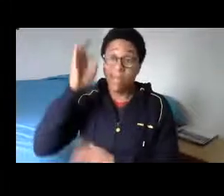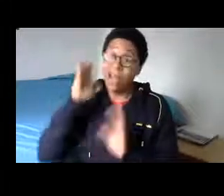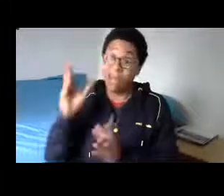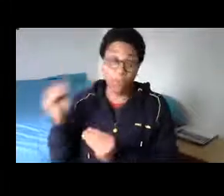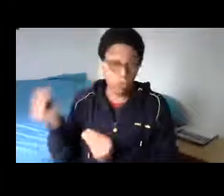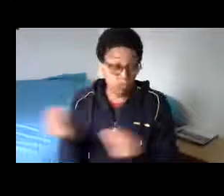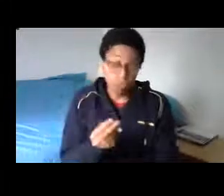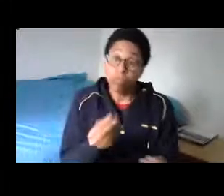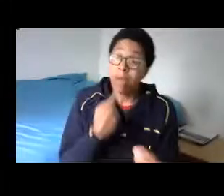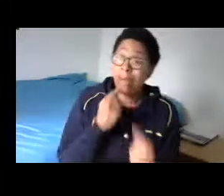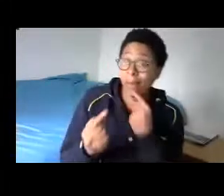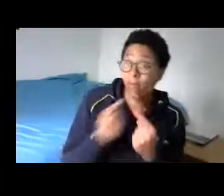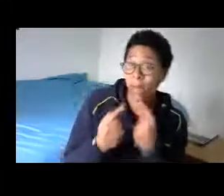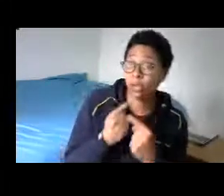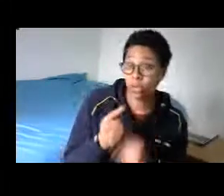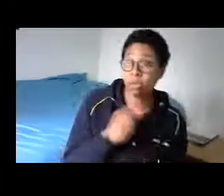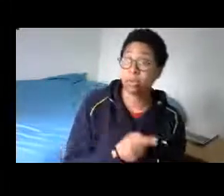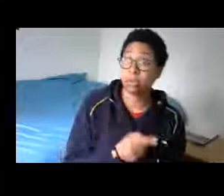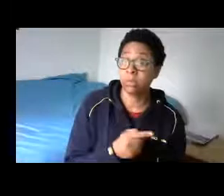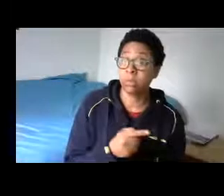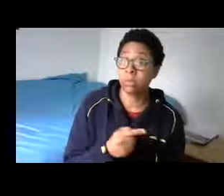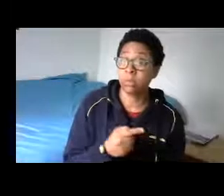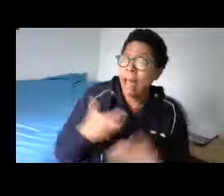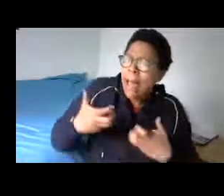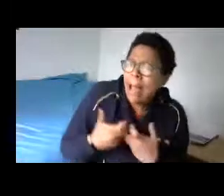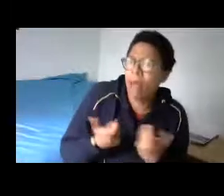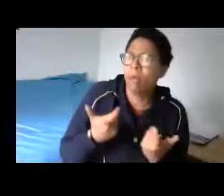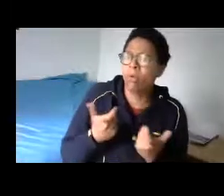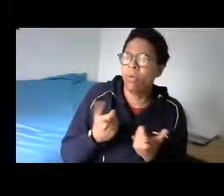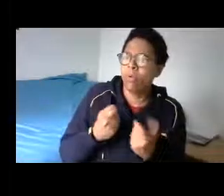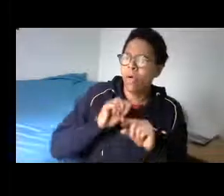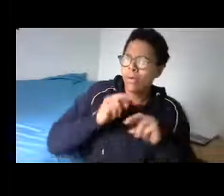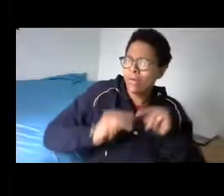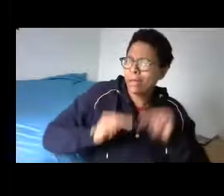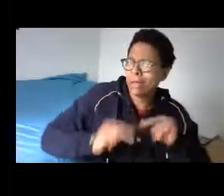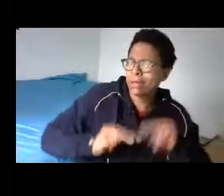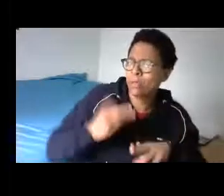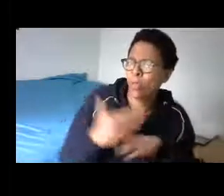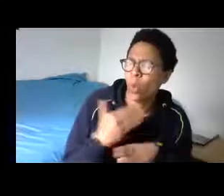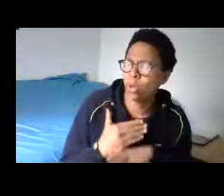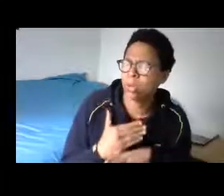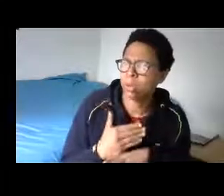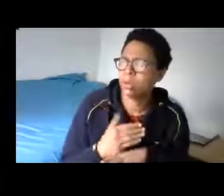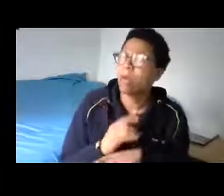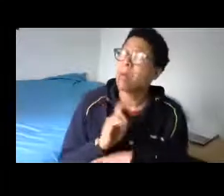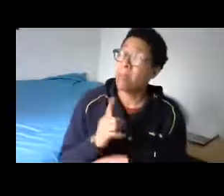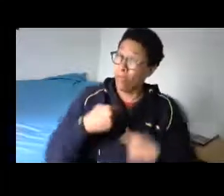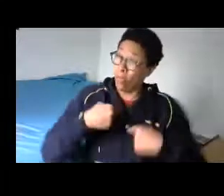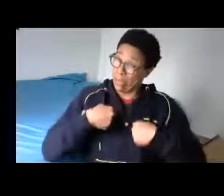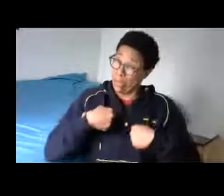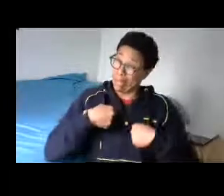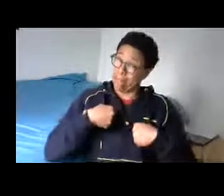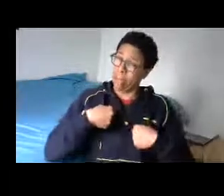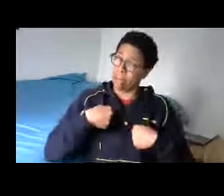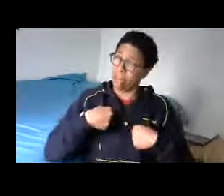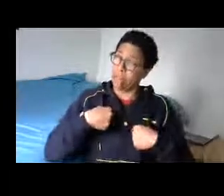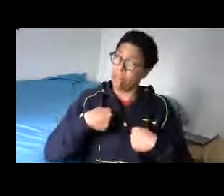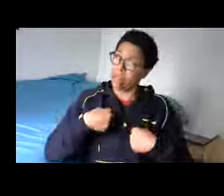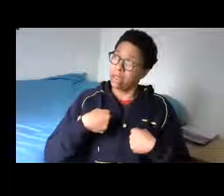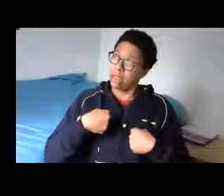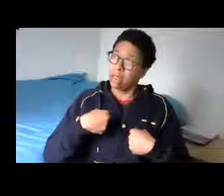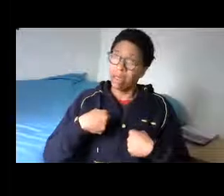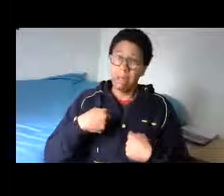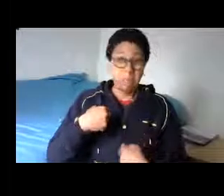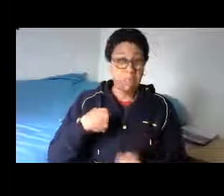I say this in those kind of training sessions. The problem is I've never seen I've seen very few cases,